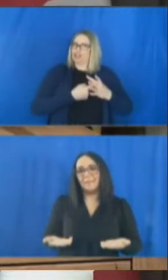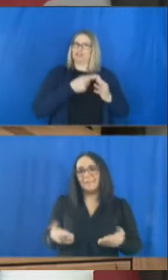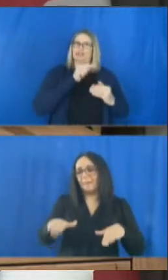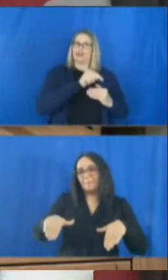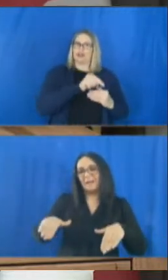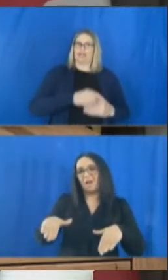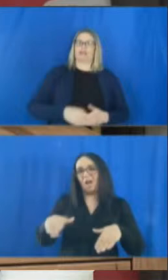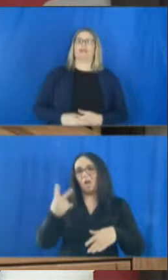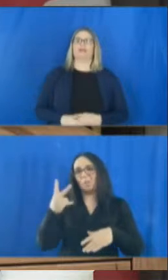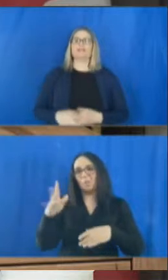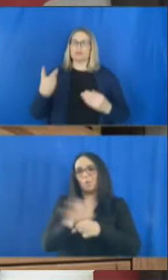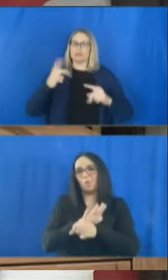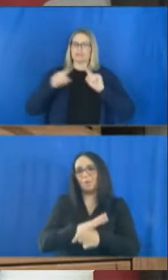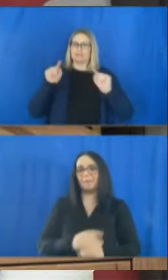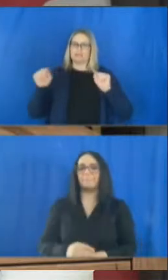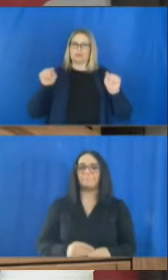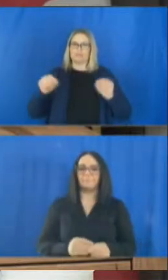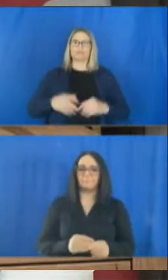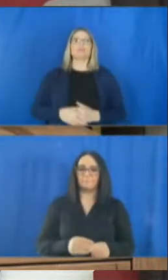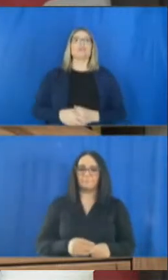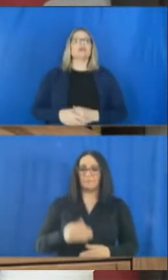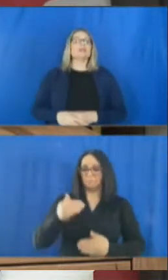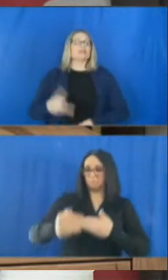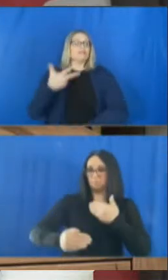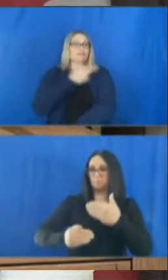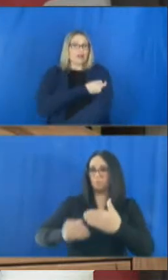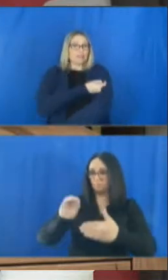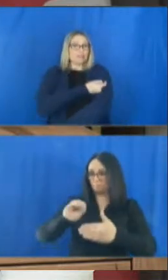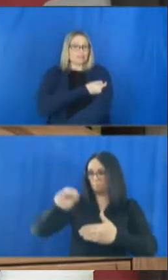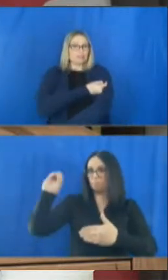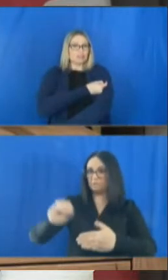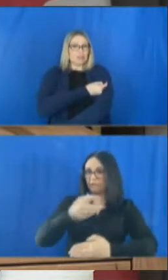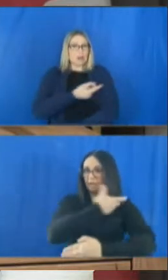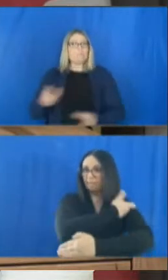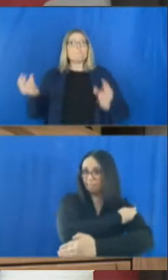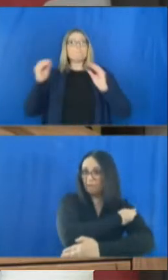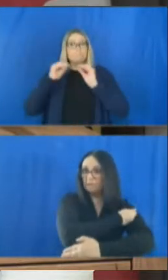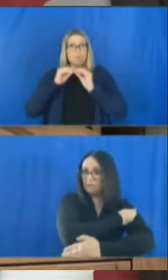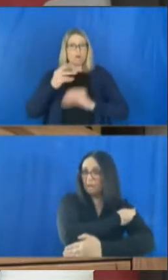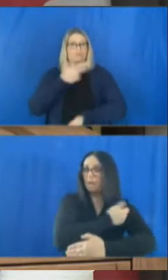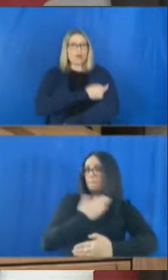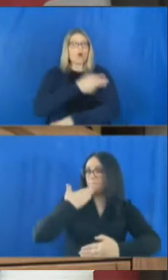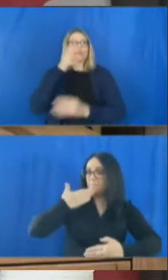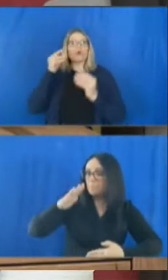encourage families to vaccinate both themselves and their children to allow us to loosen restrictions more quickly.